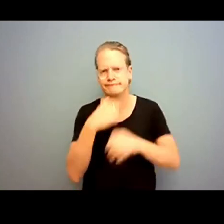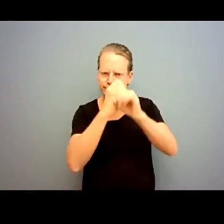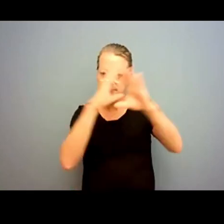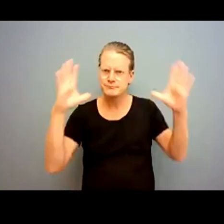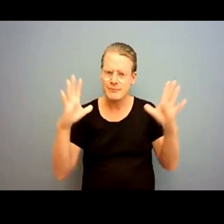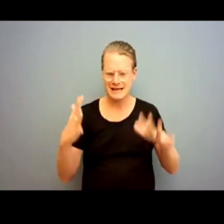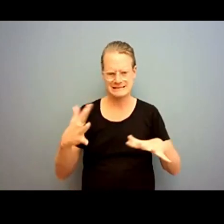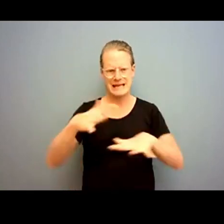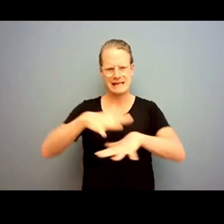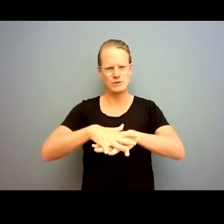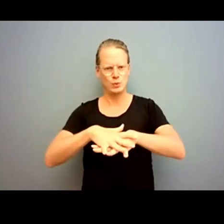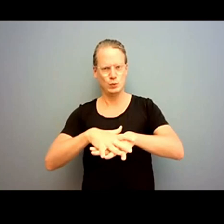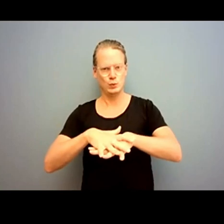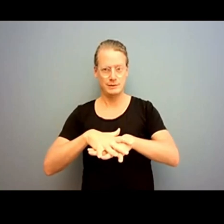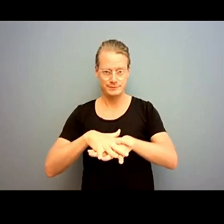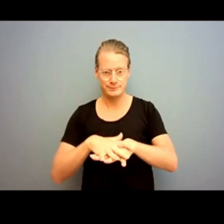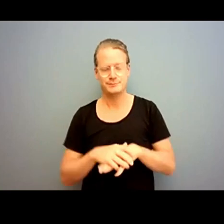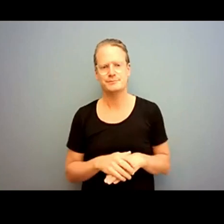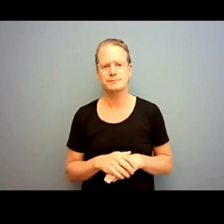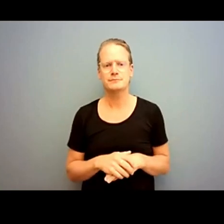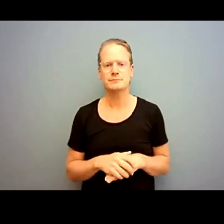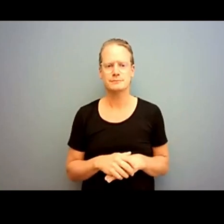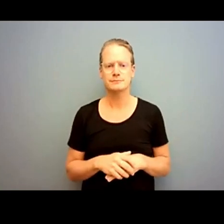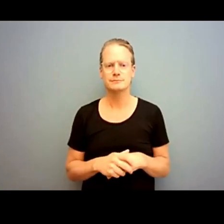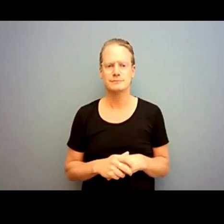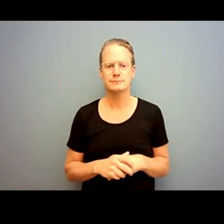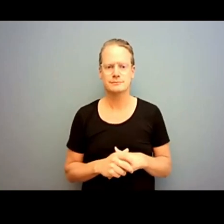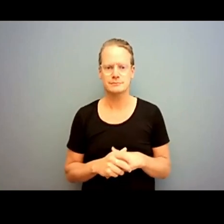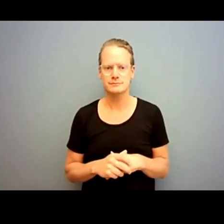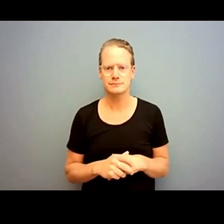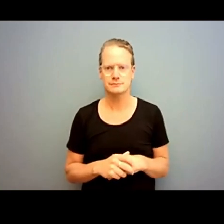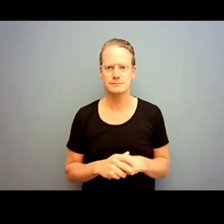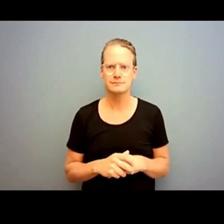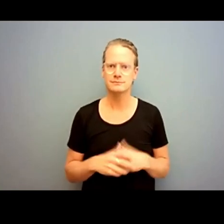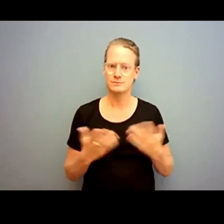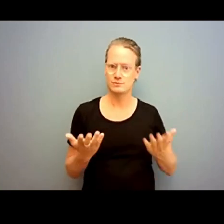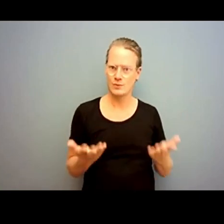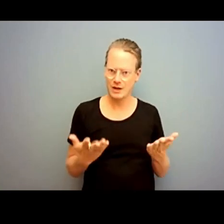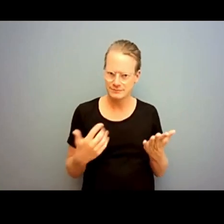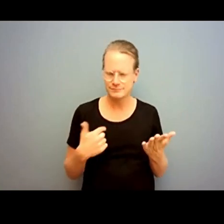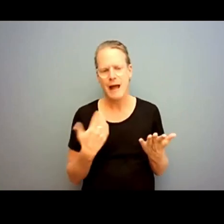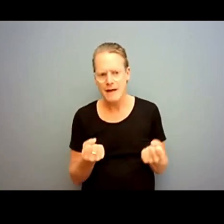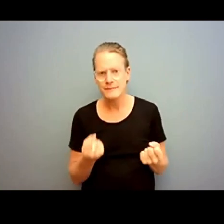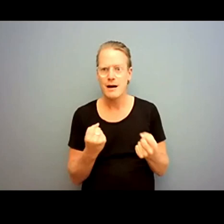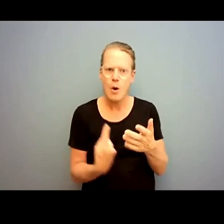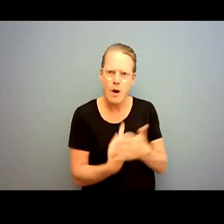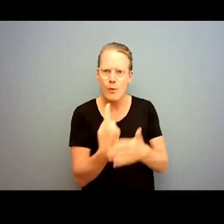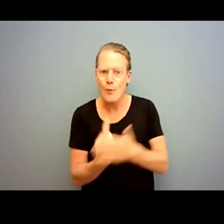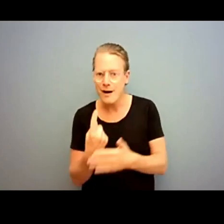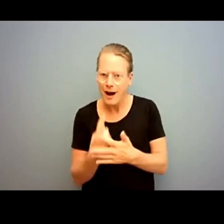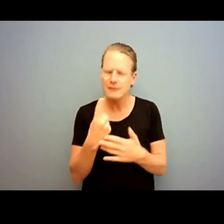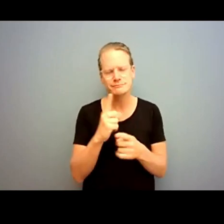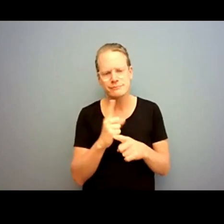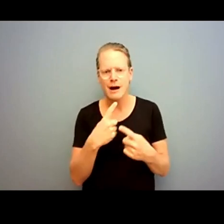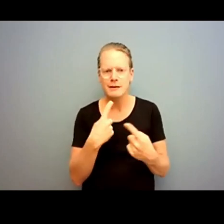work, but this event gives me an opportunity to share some preliminary ideas with you, and more